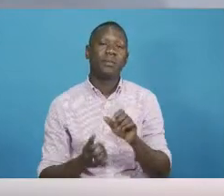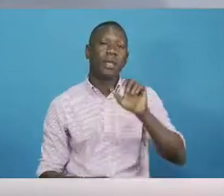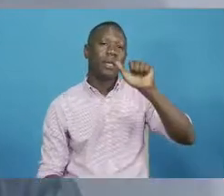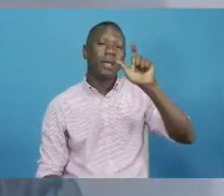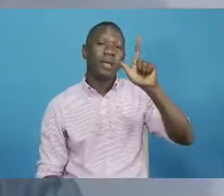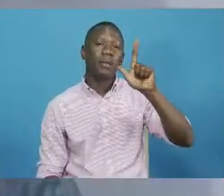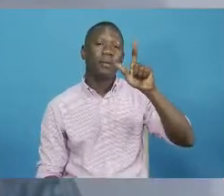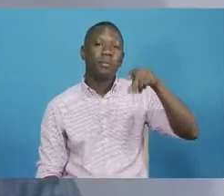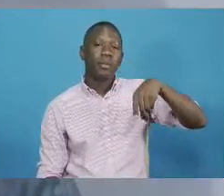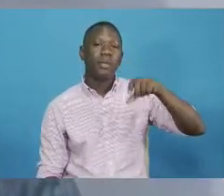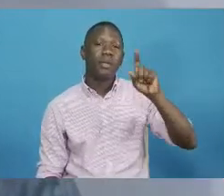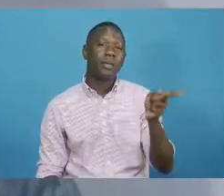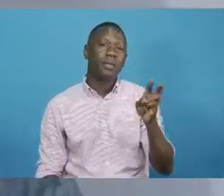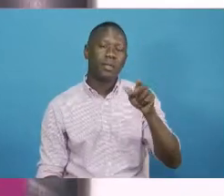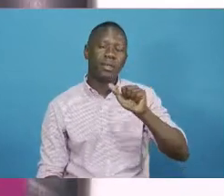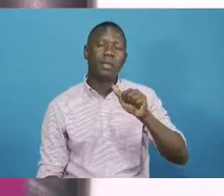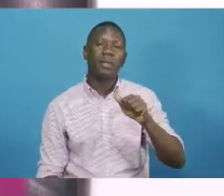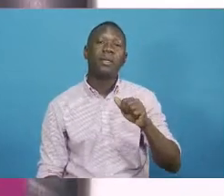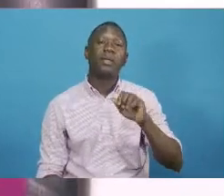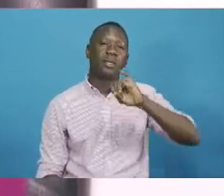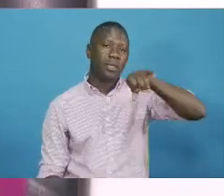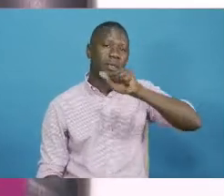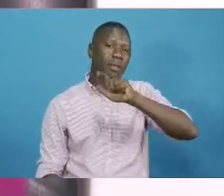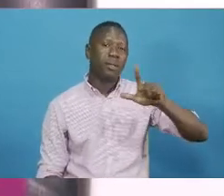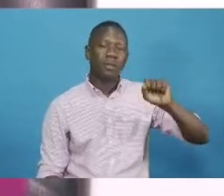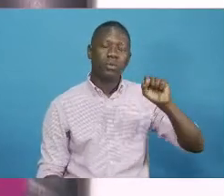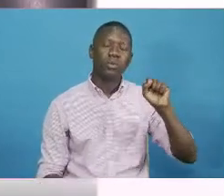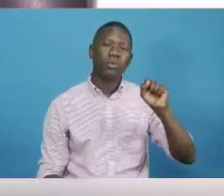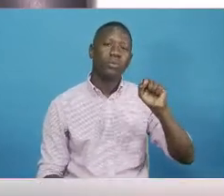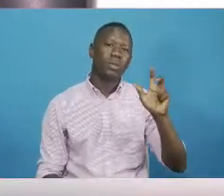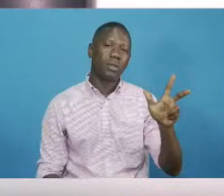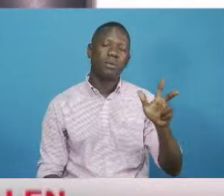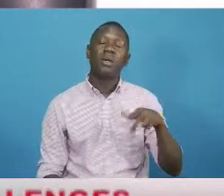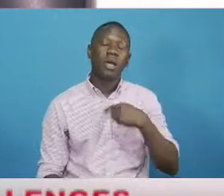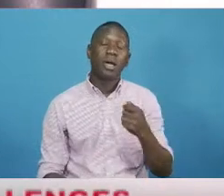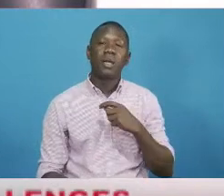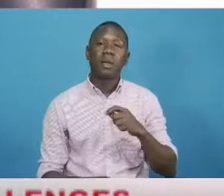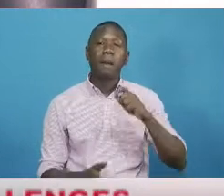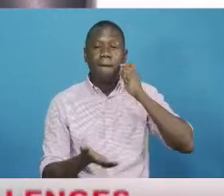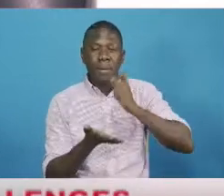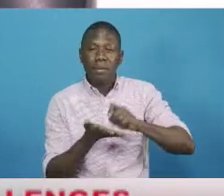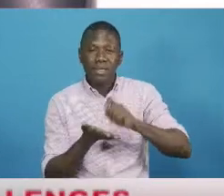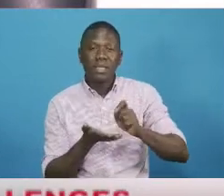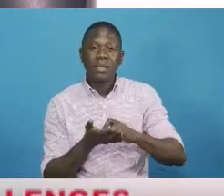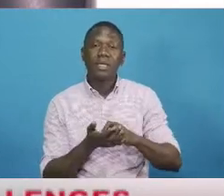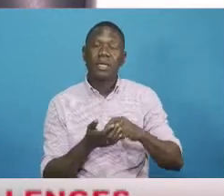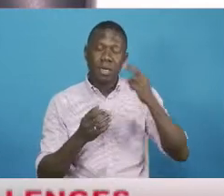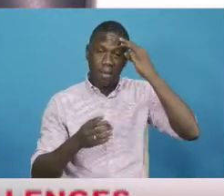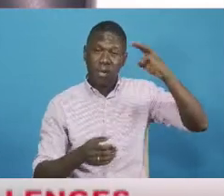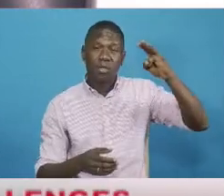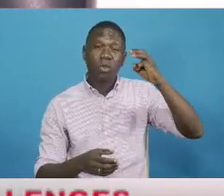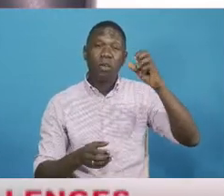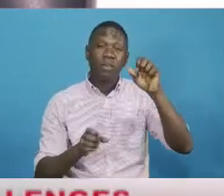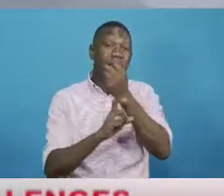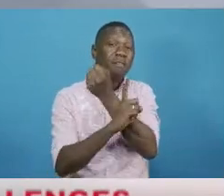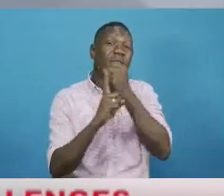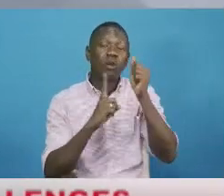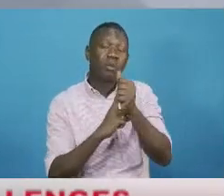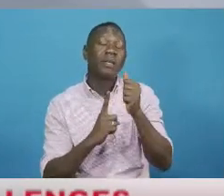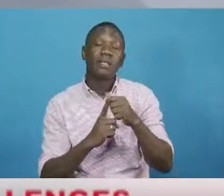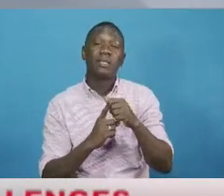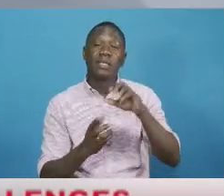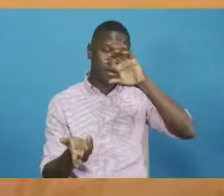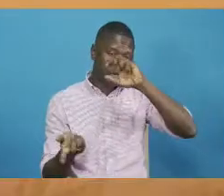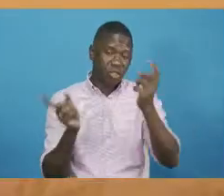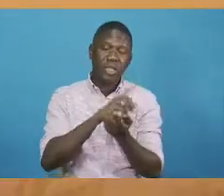Jallo, UNFCCC focal point, and Mamadou Mbaye Jabang, Permanent Secretary, Ministry of Environment, Climate Change and Natural Resources,